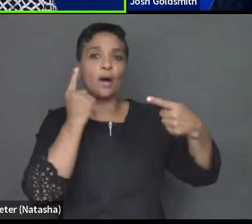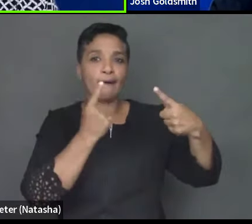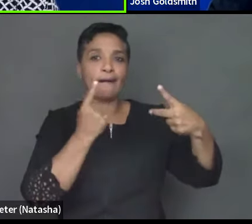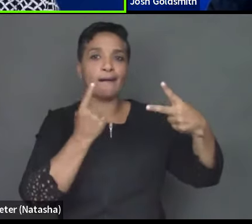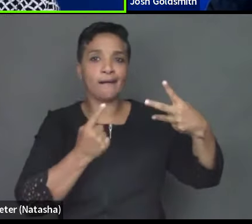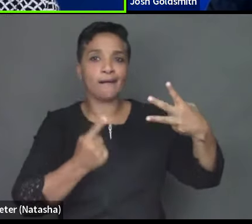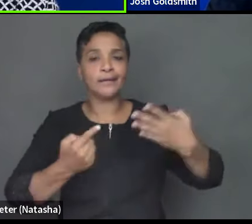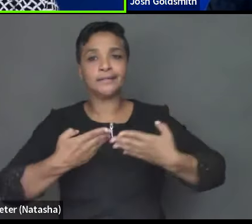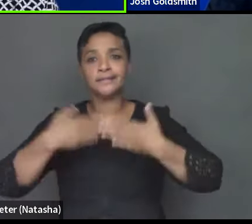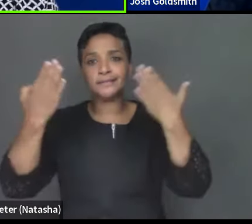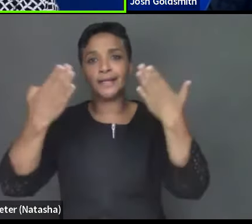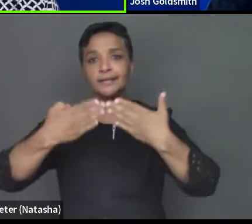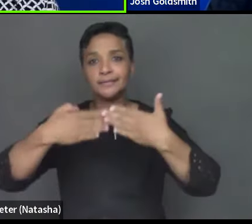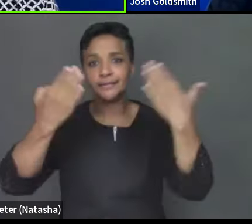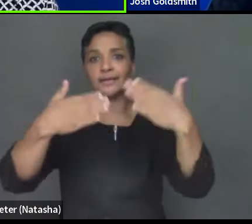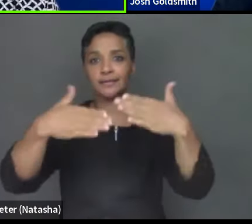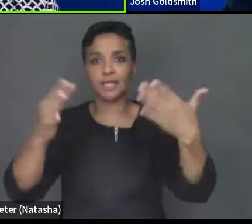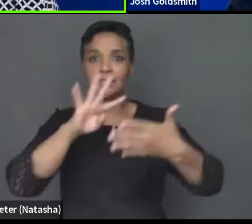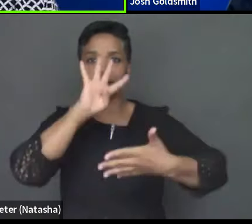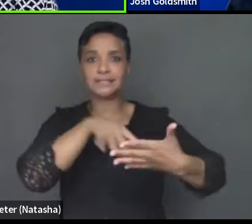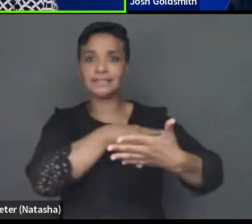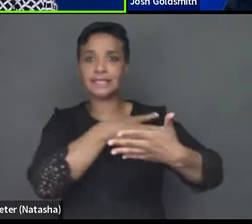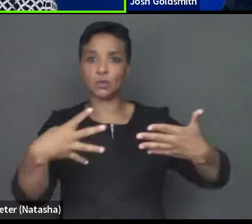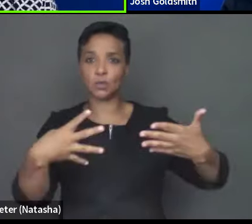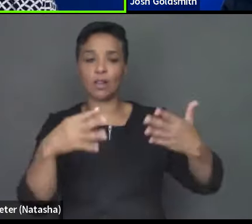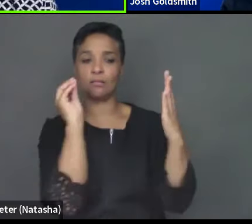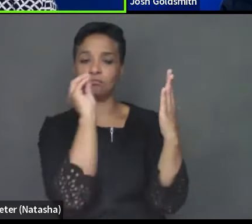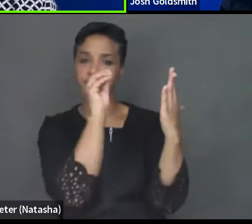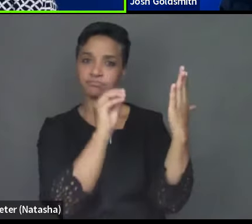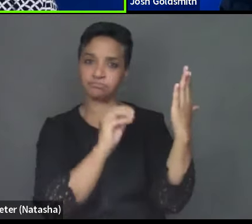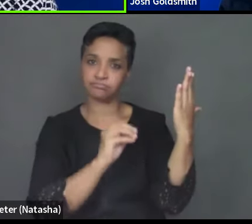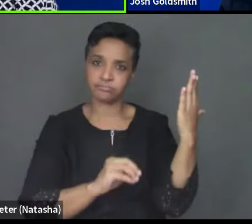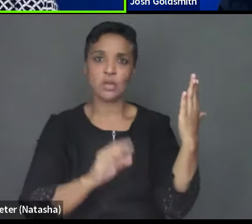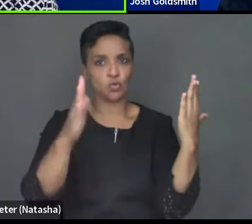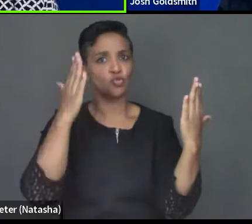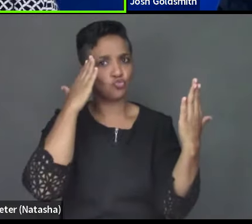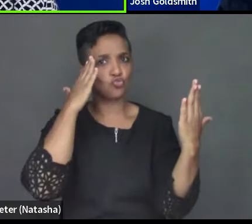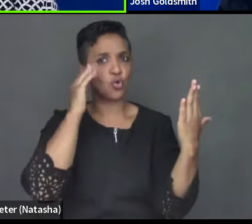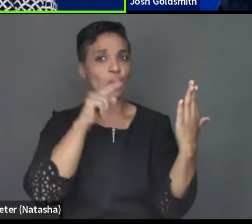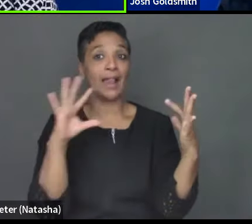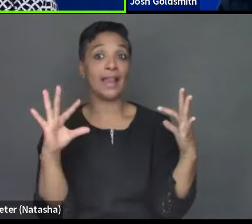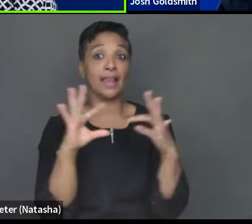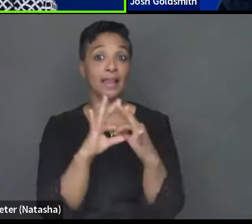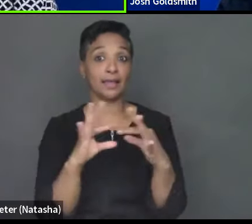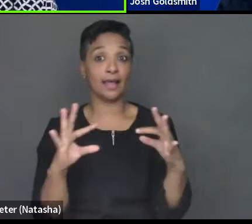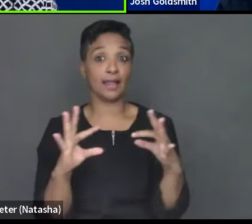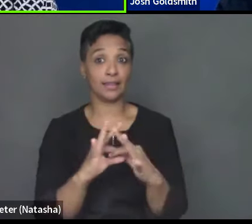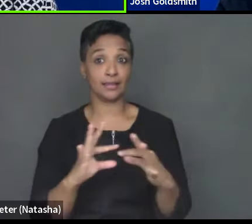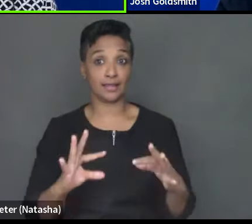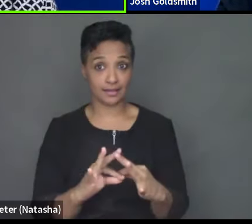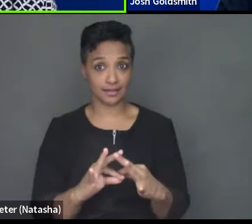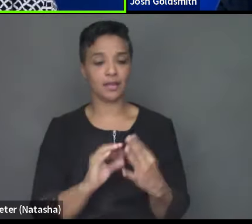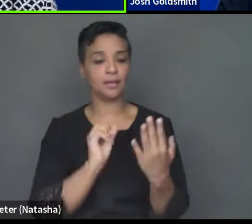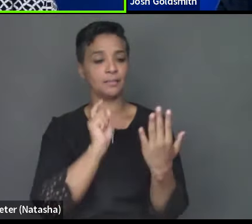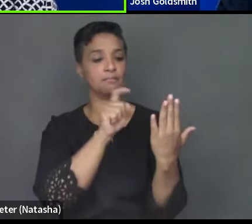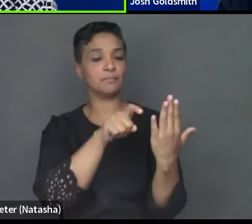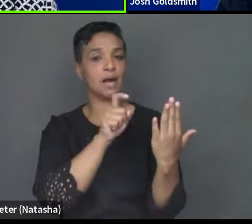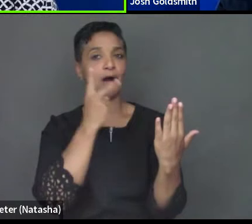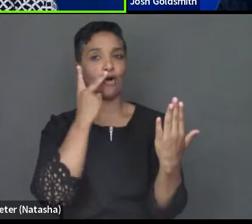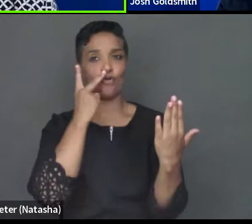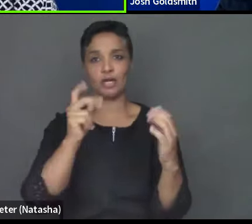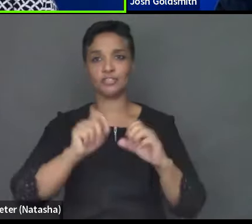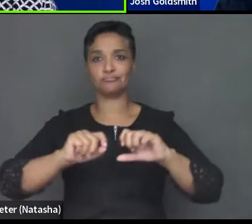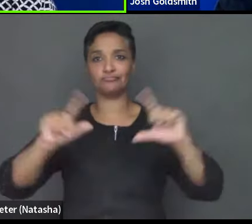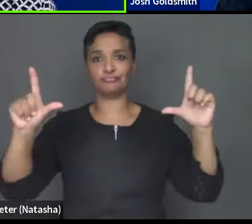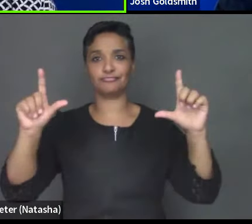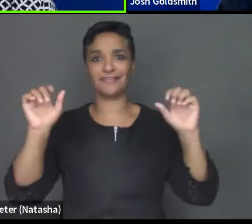day's events, for the presentations and everything. So you will get a link to go and watch the presentations that